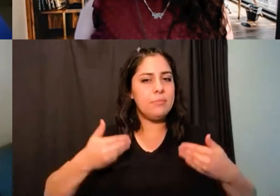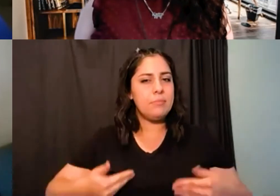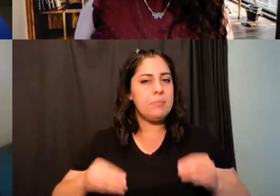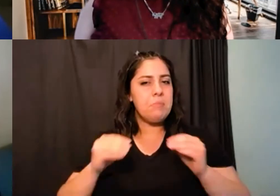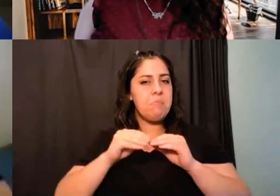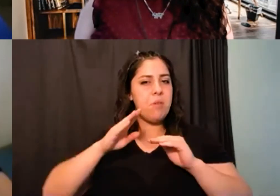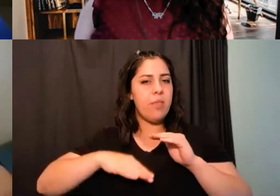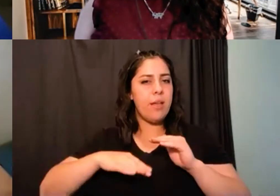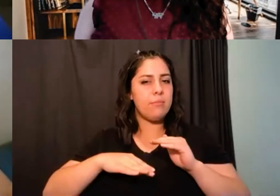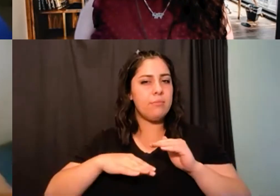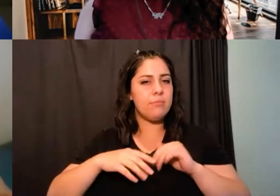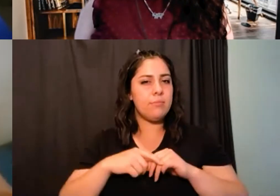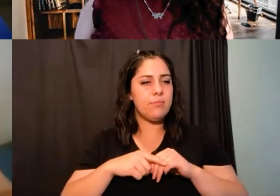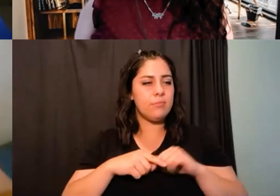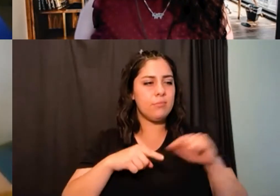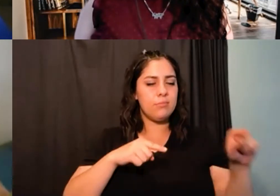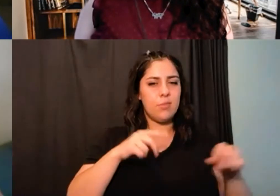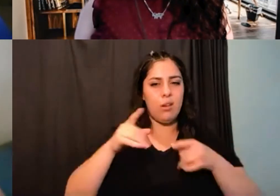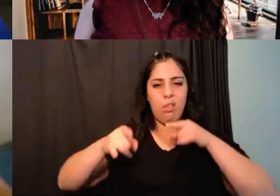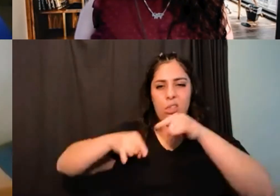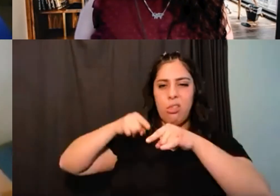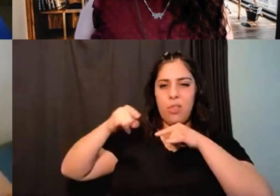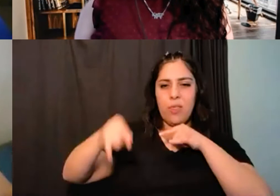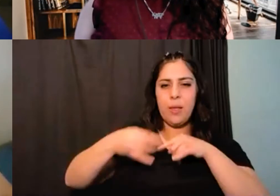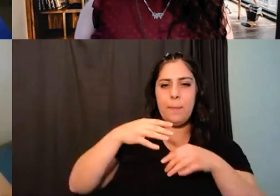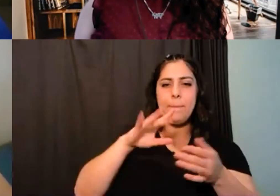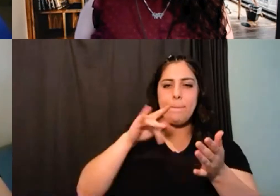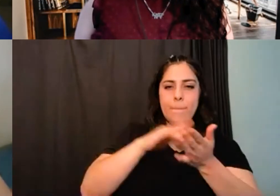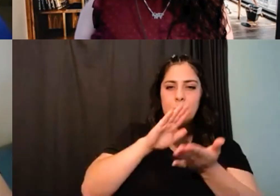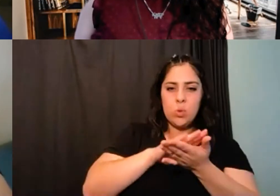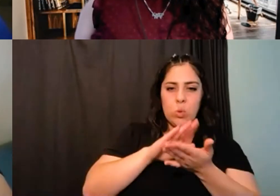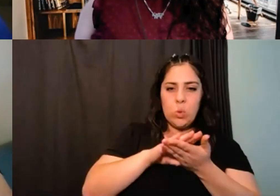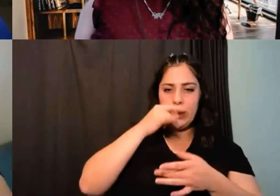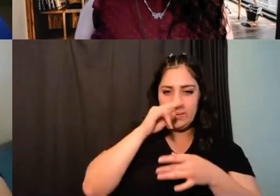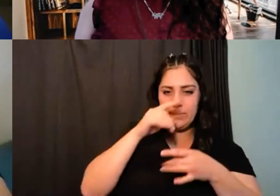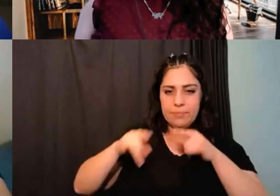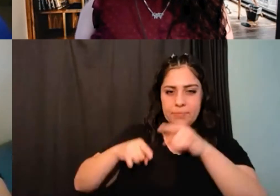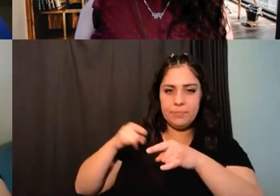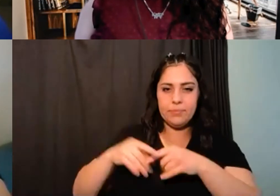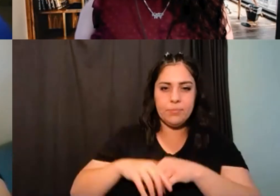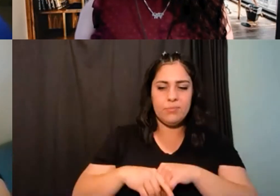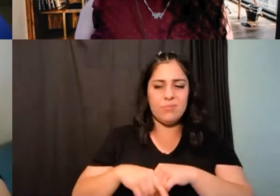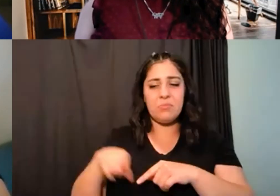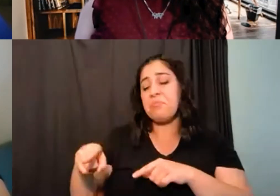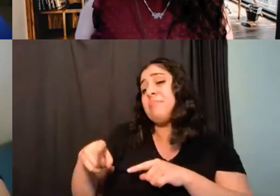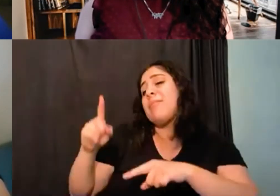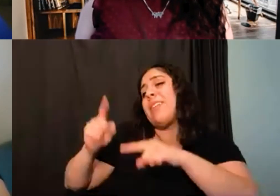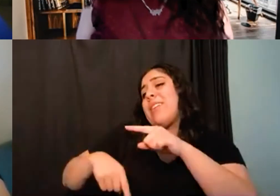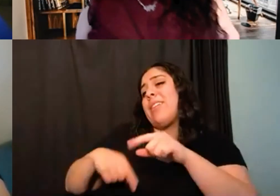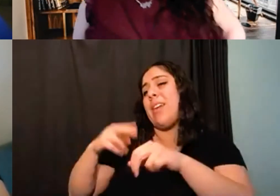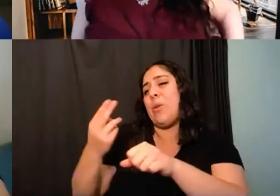the awakening of cruelty in middle school children, a too big to ride at the